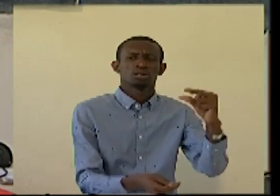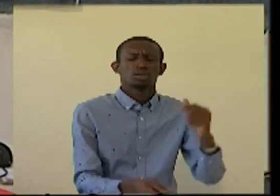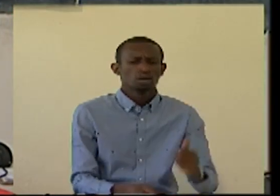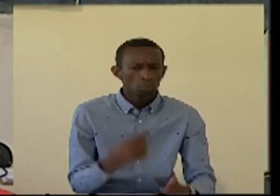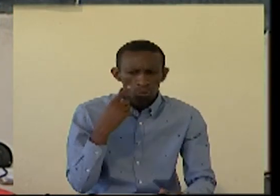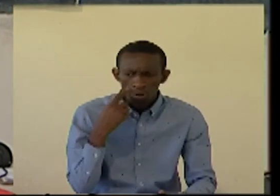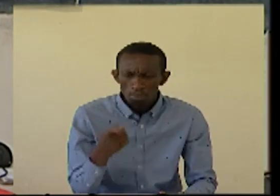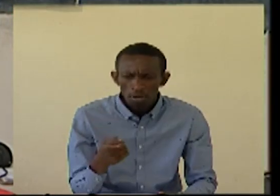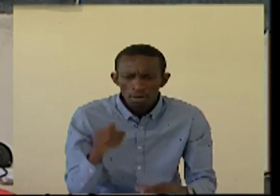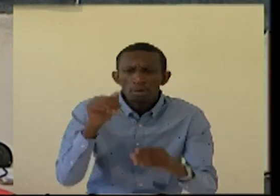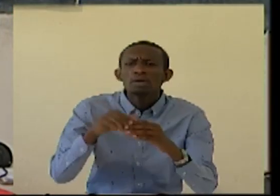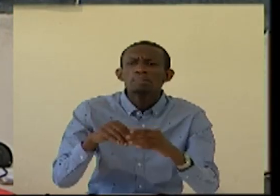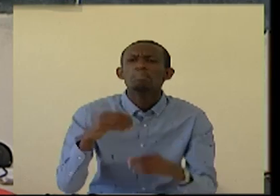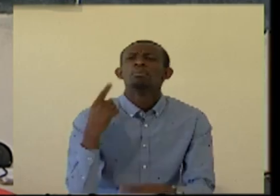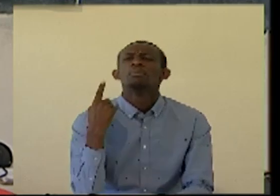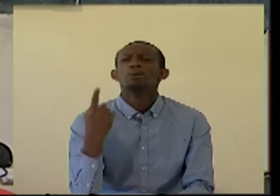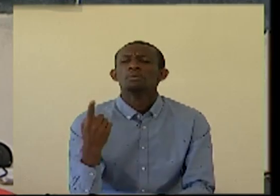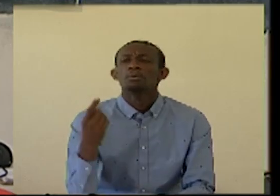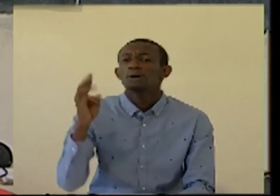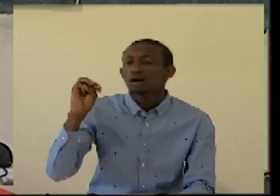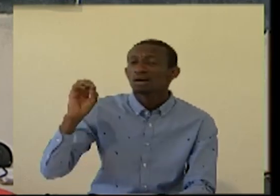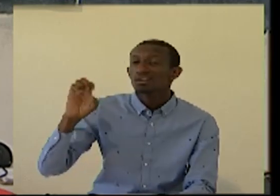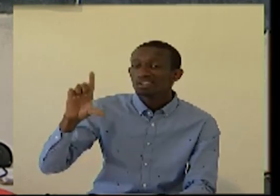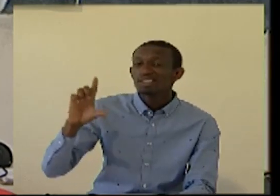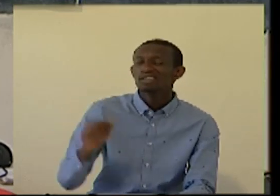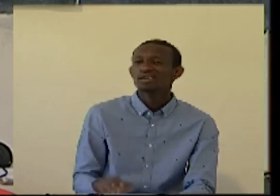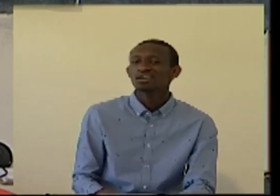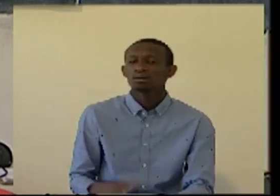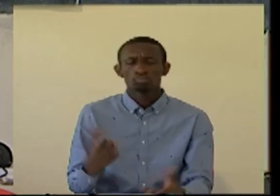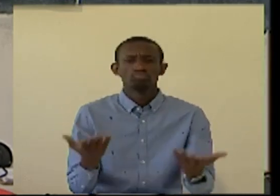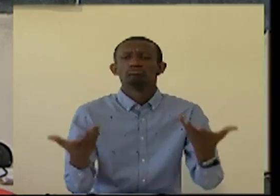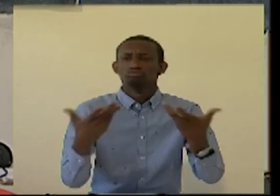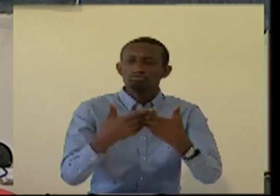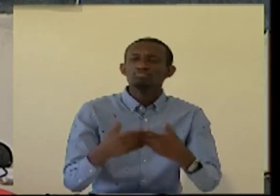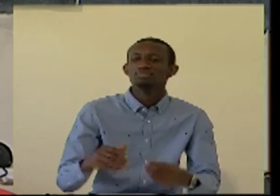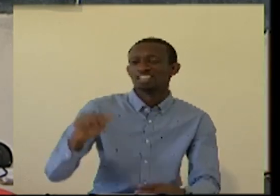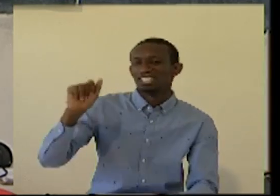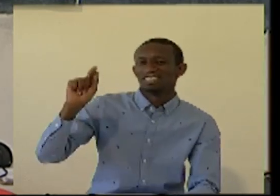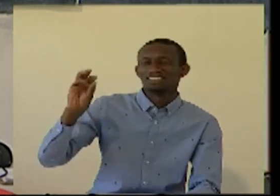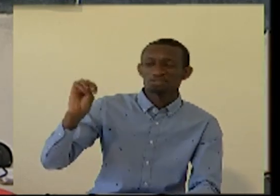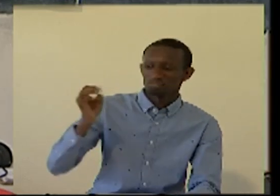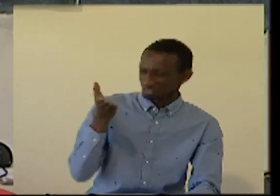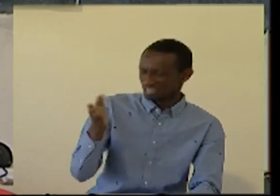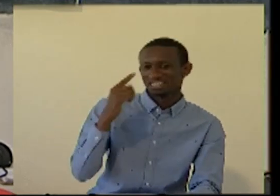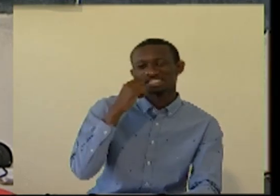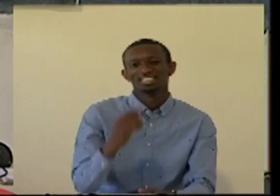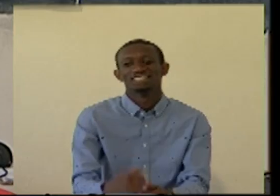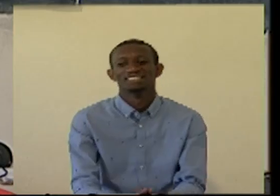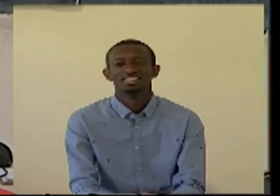mole, that Avogadro's number, of the atoms of that particular element.